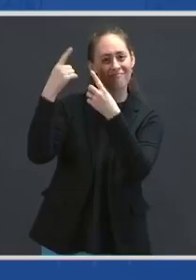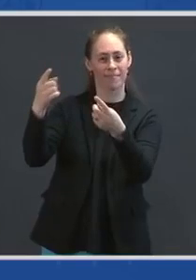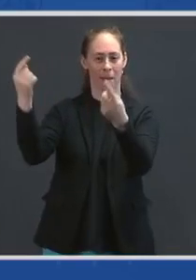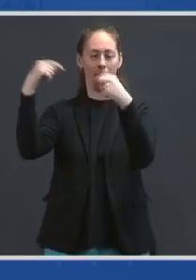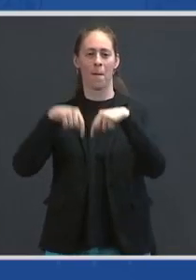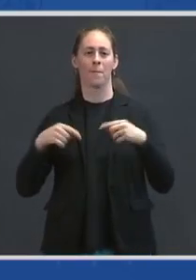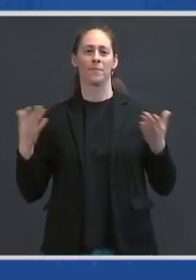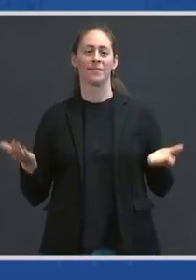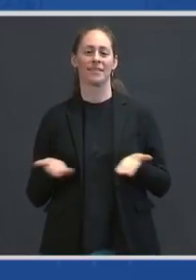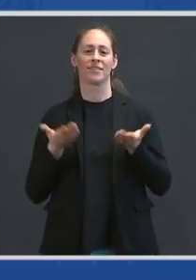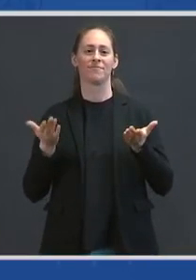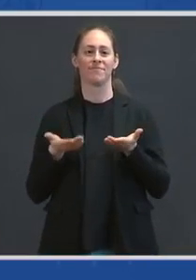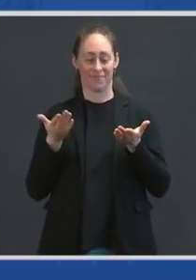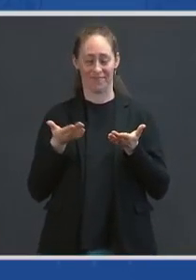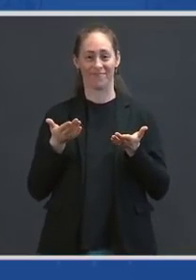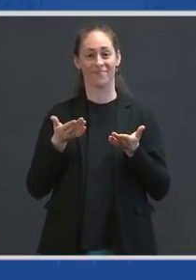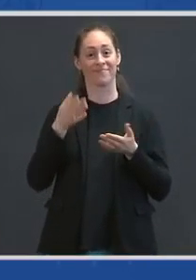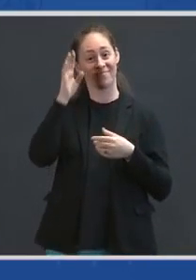ago,